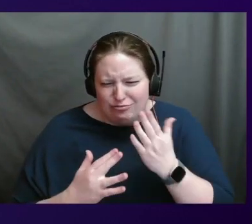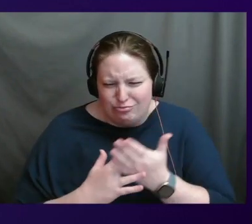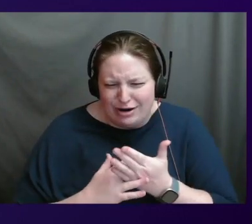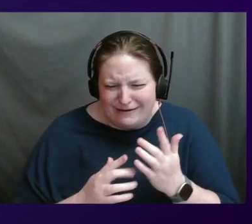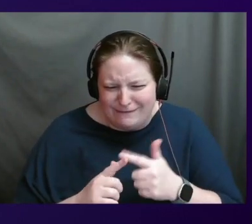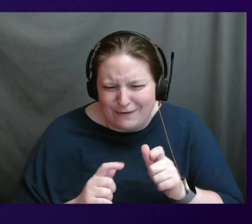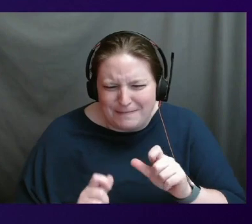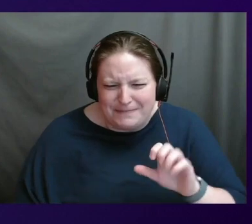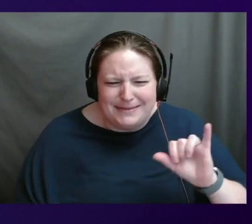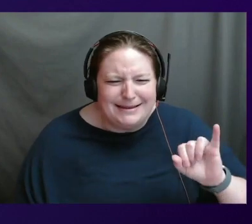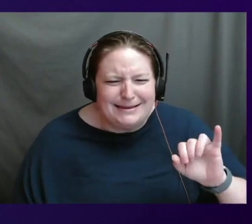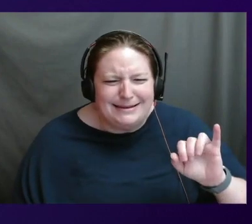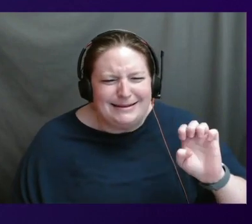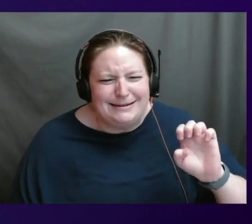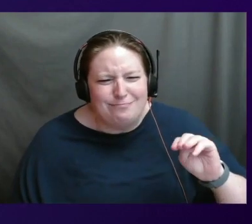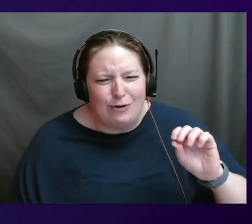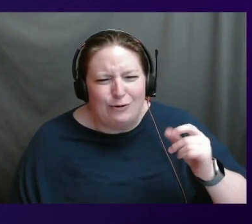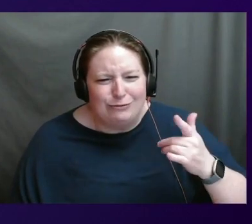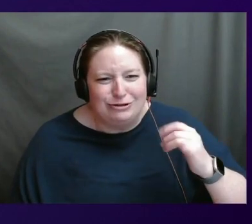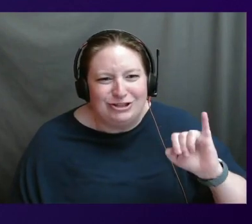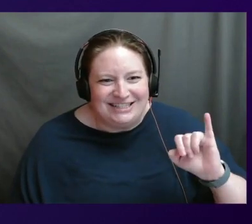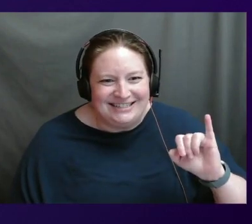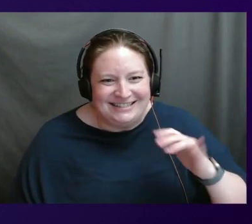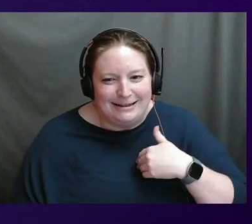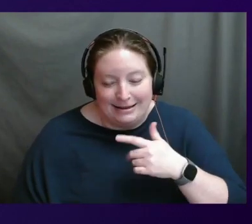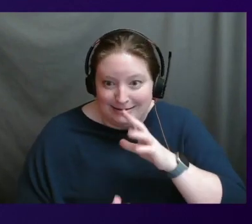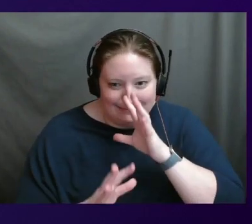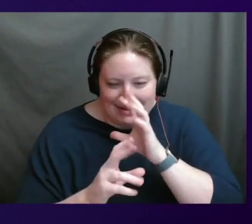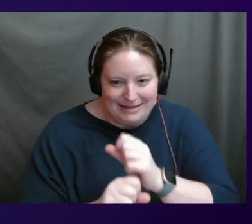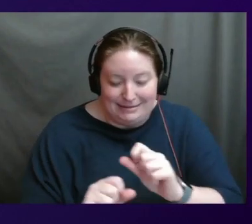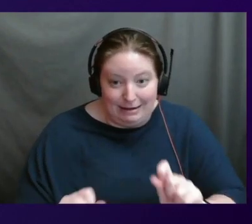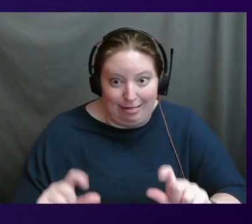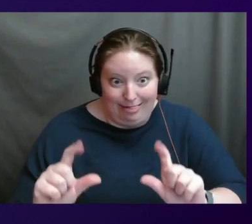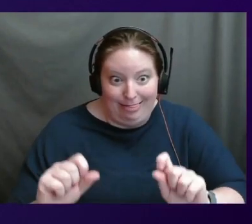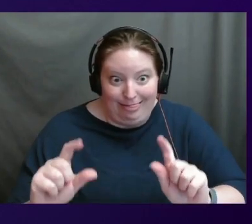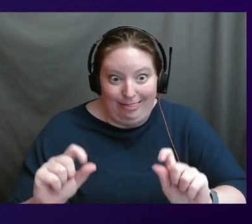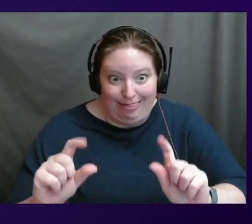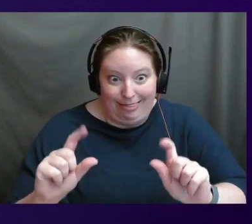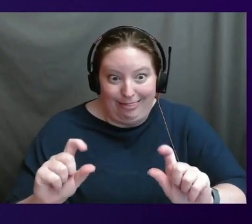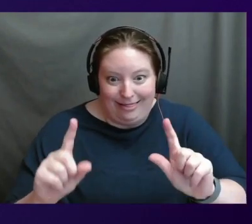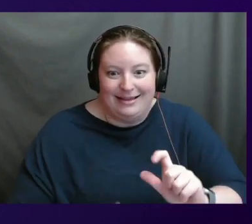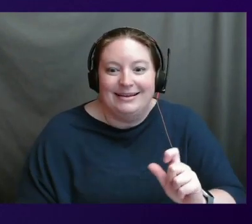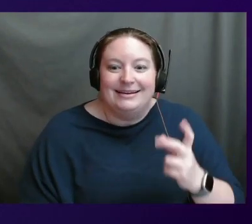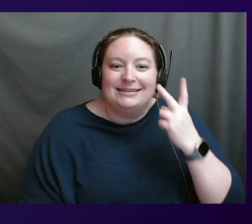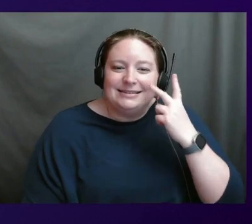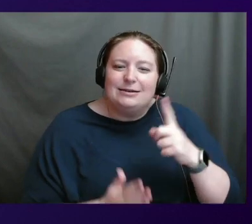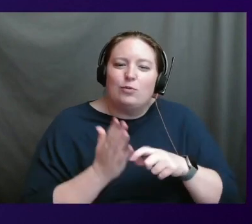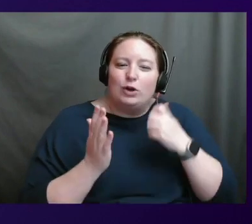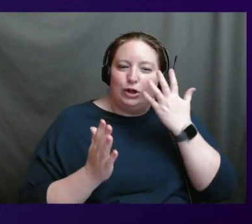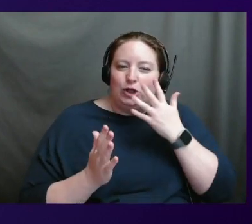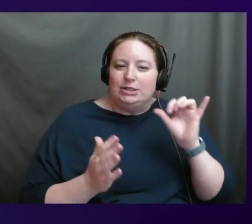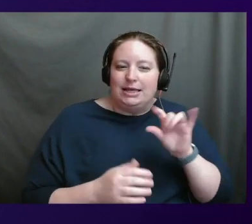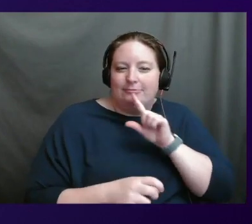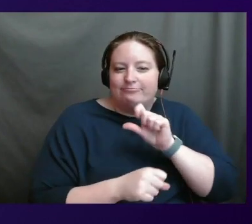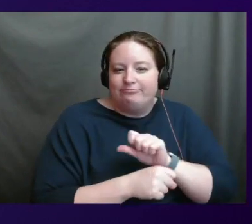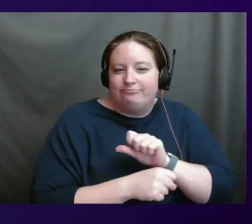way. I know. And I'm let's- captivated. Yeah, yeah. And see just what this looks like in practice.